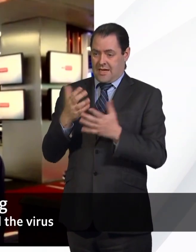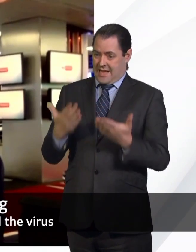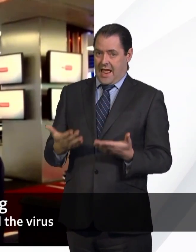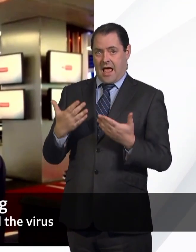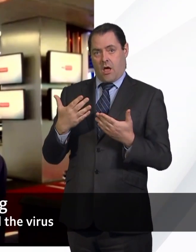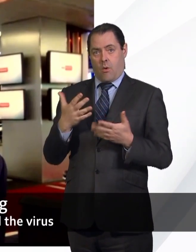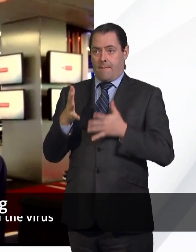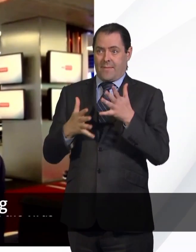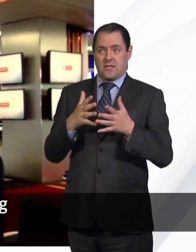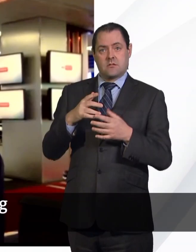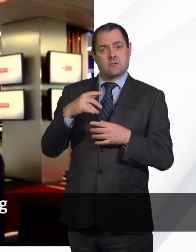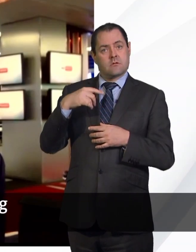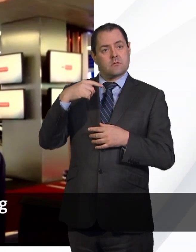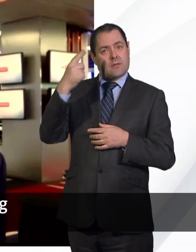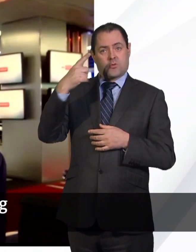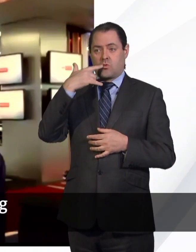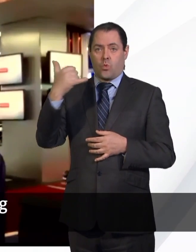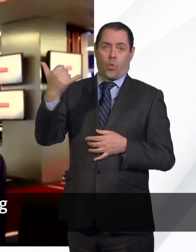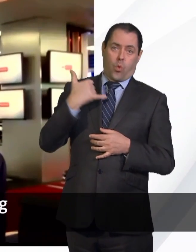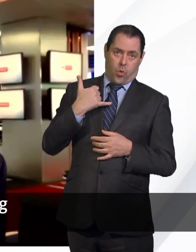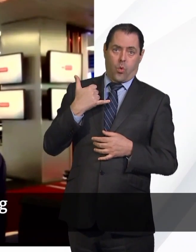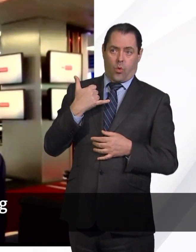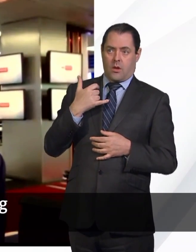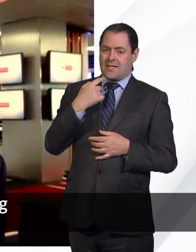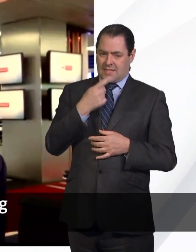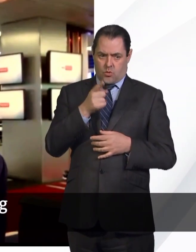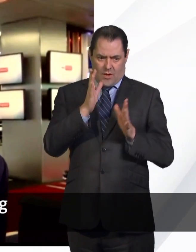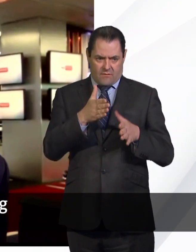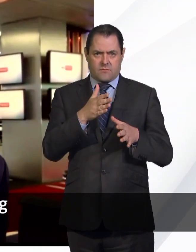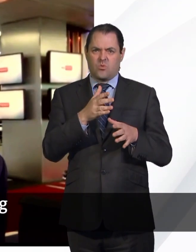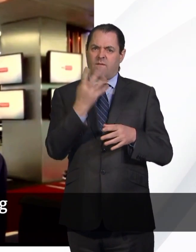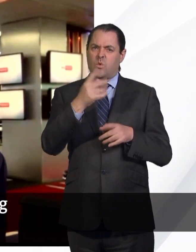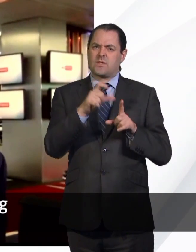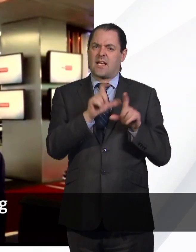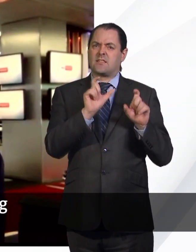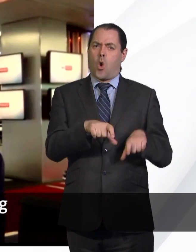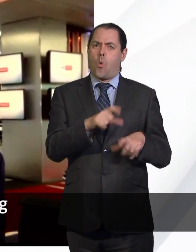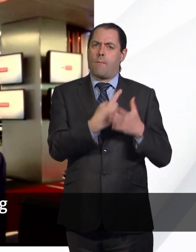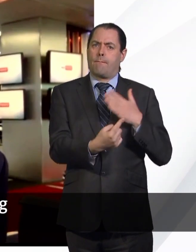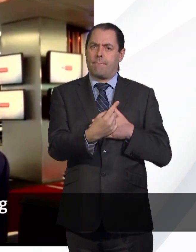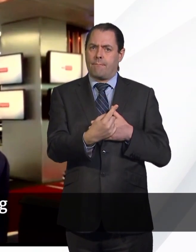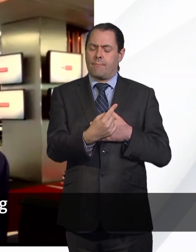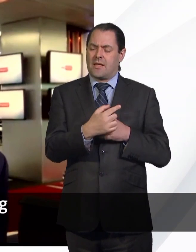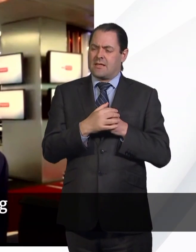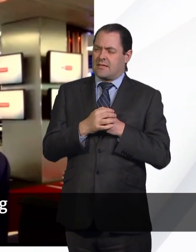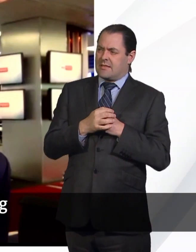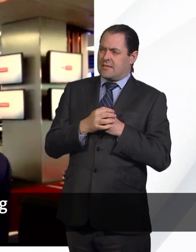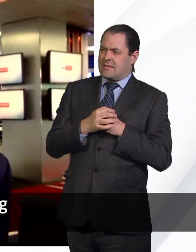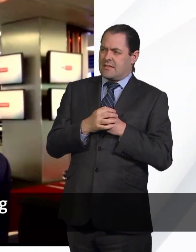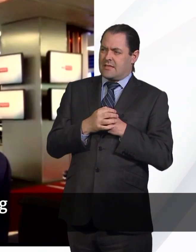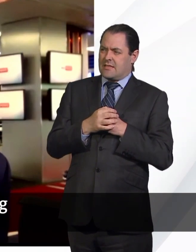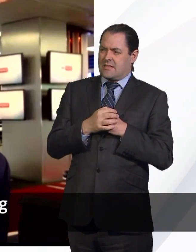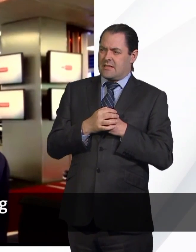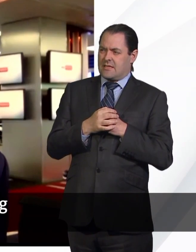someone on behalf of the government telling you to quarantine for 14 days. Can you tell the nation, is